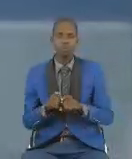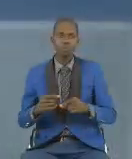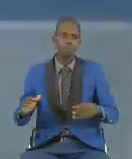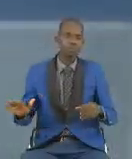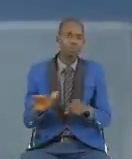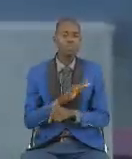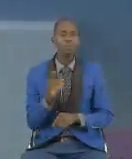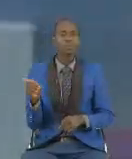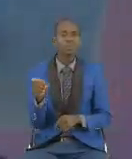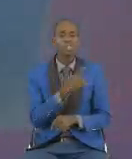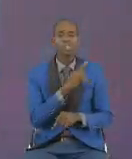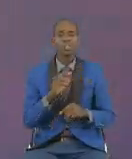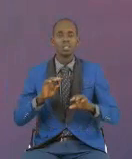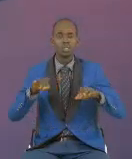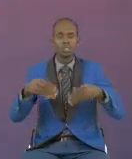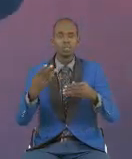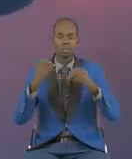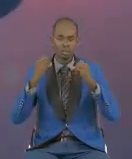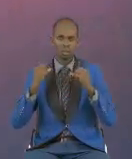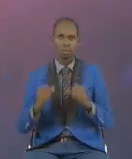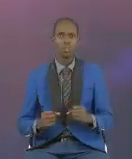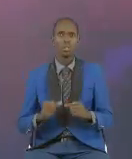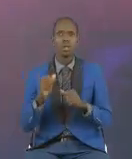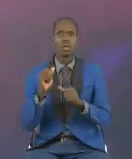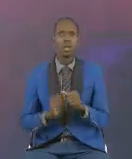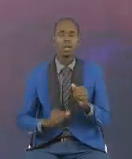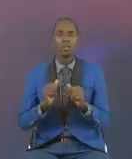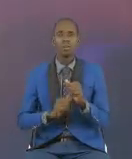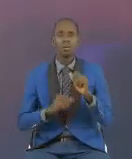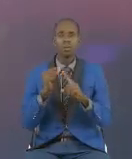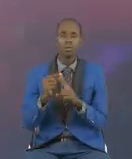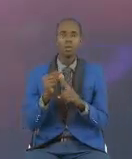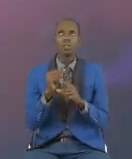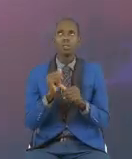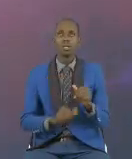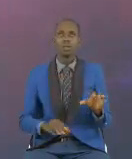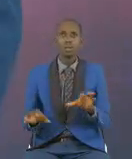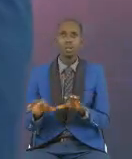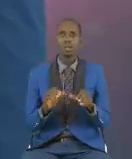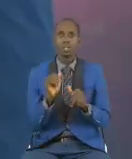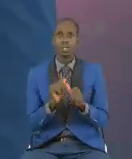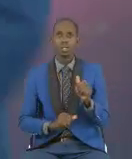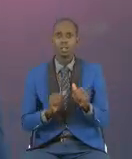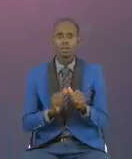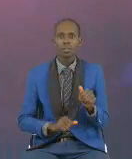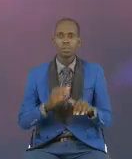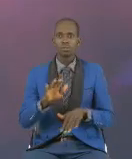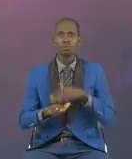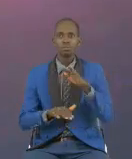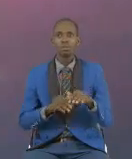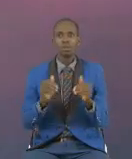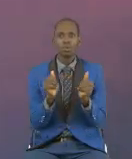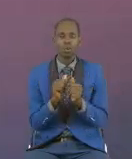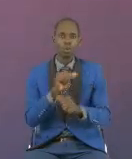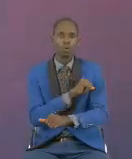them, empowered them. Every word, every act, every move, every step with authority. Number